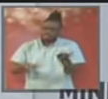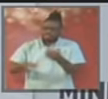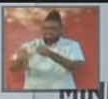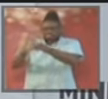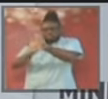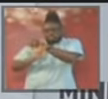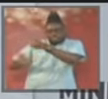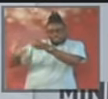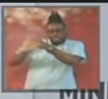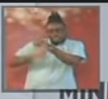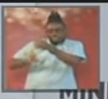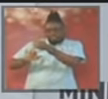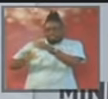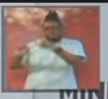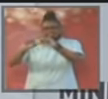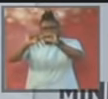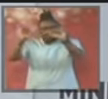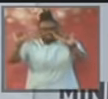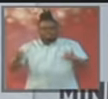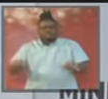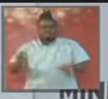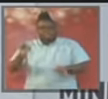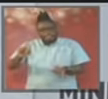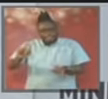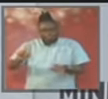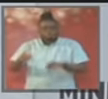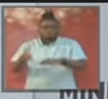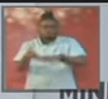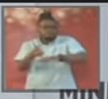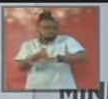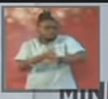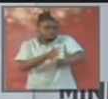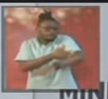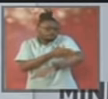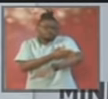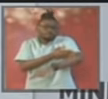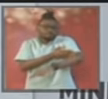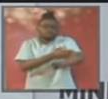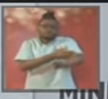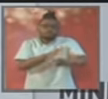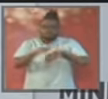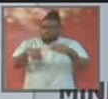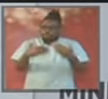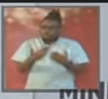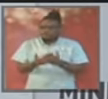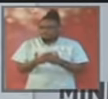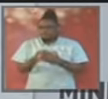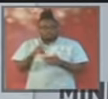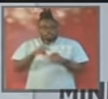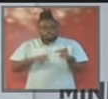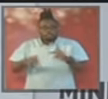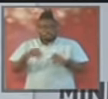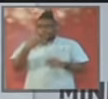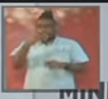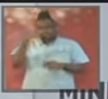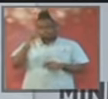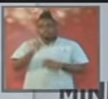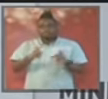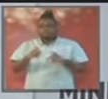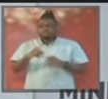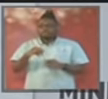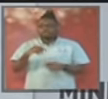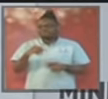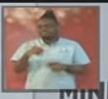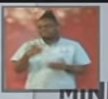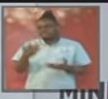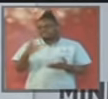will significantly improve the well-being of populations around the world and reduce the impact on societies and economies.